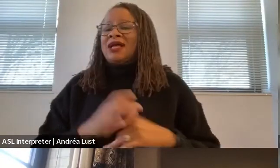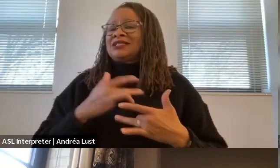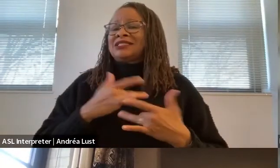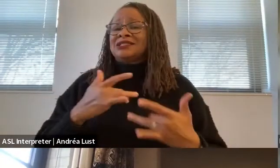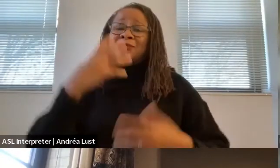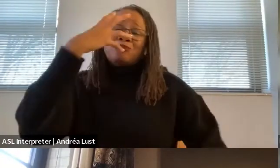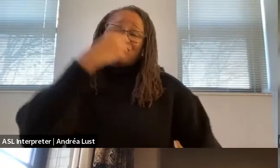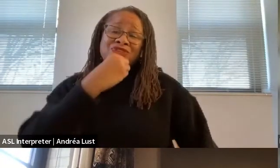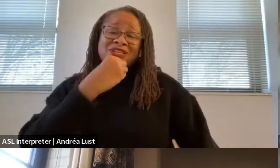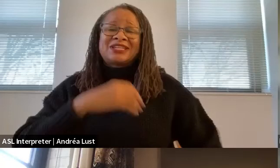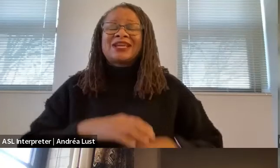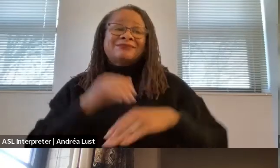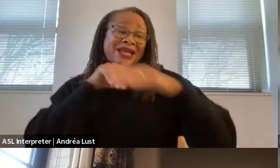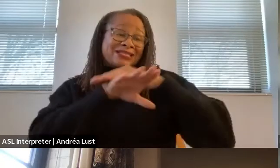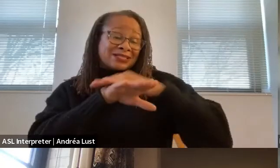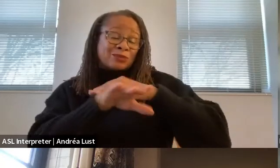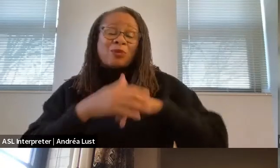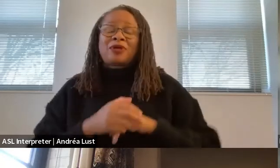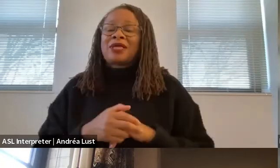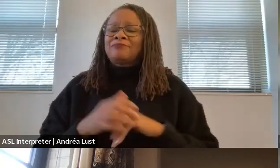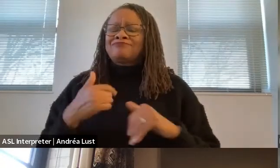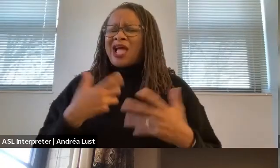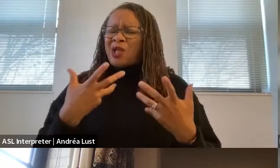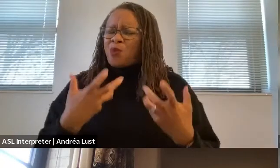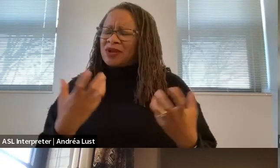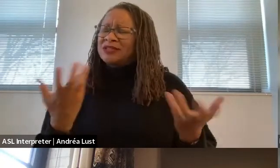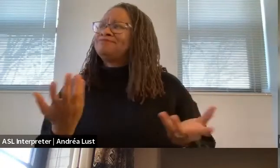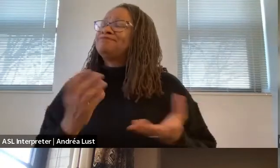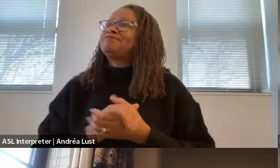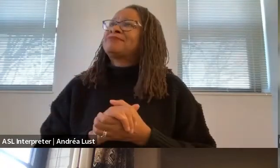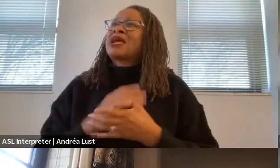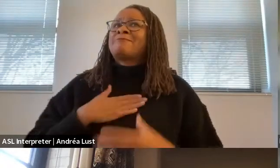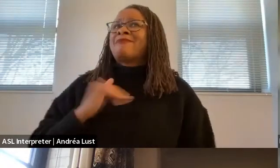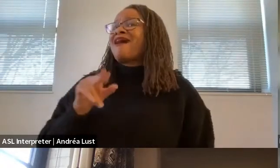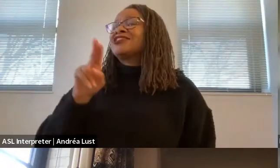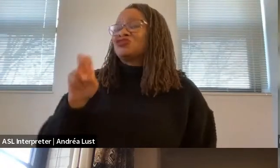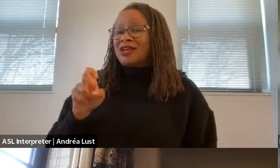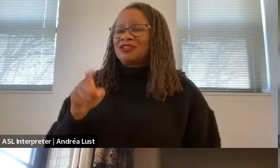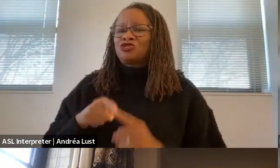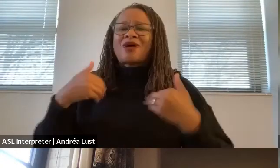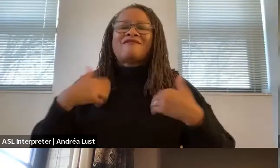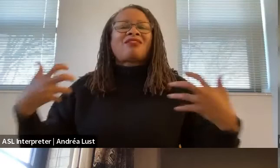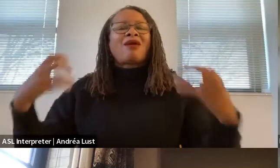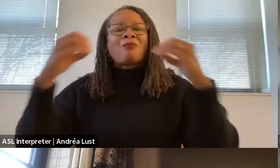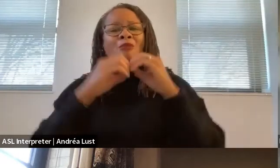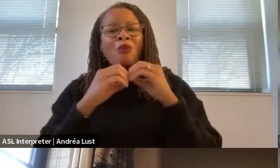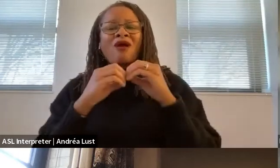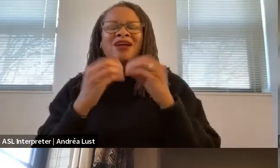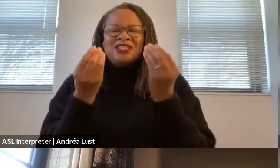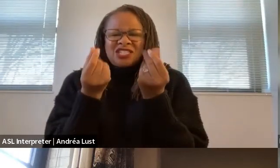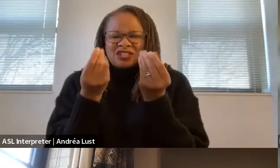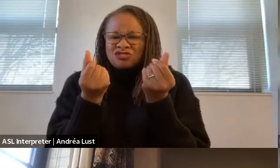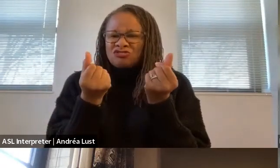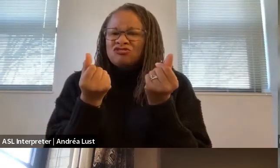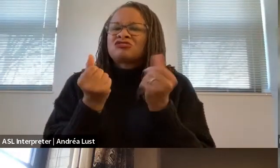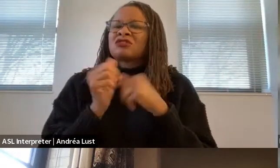pretty and accessible. And I wanted my Jane to have much more texture and much